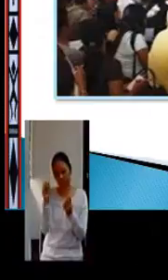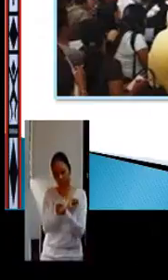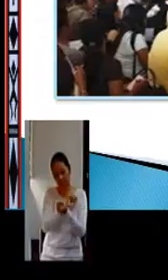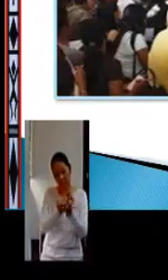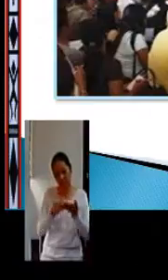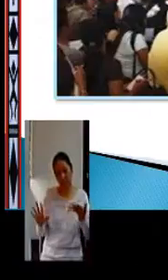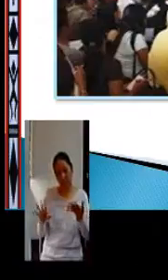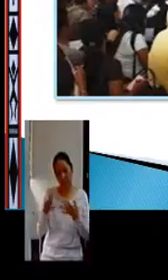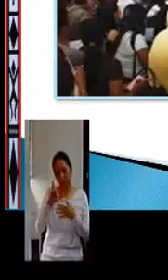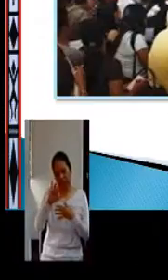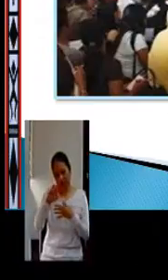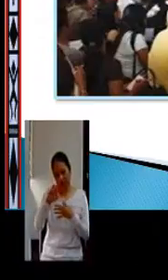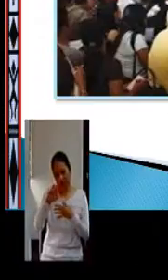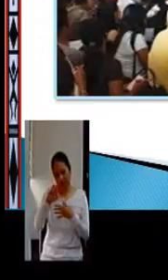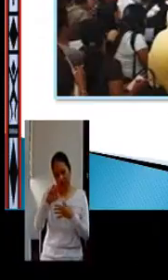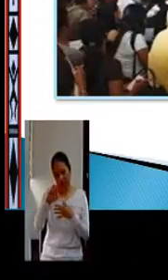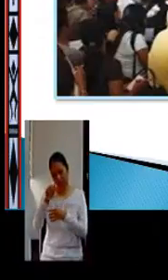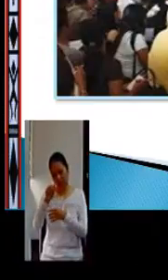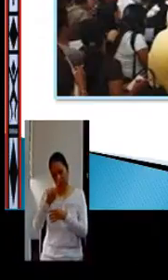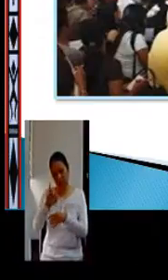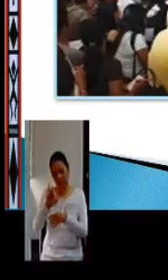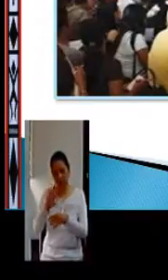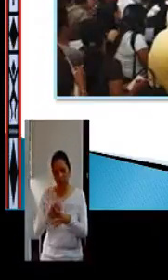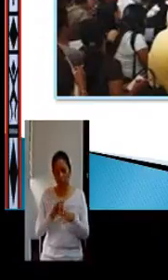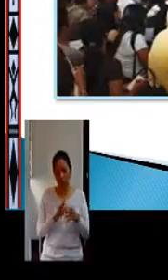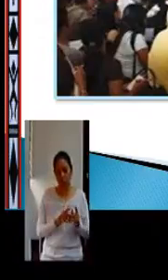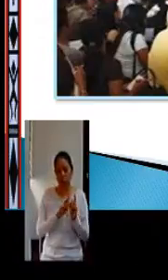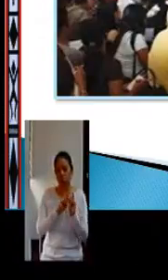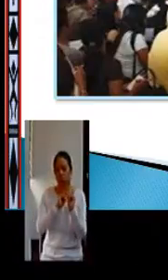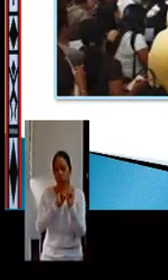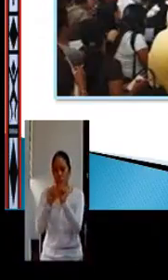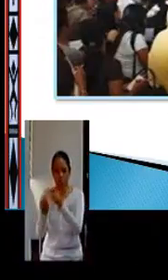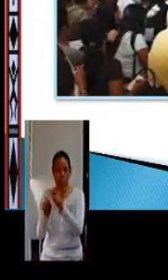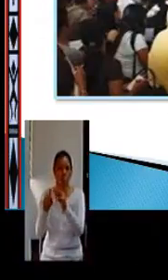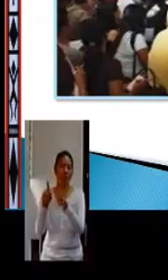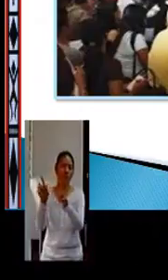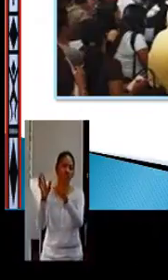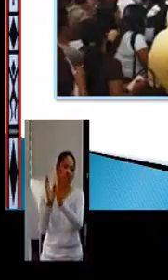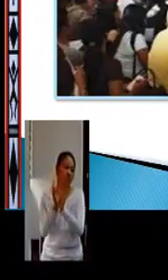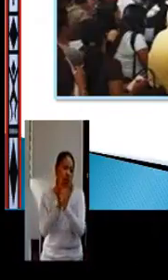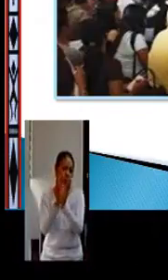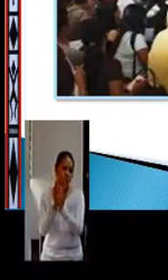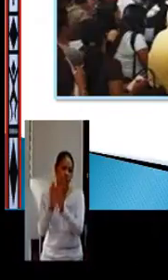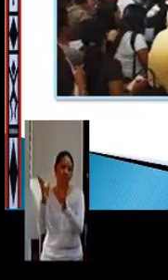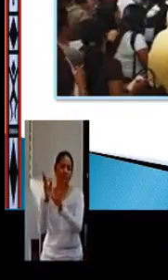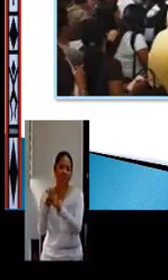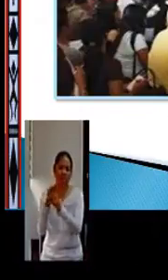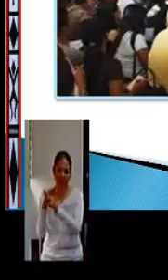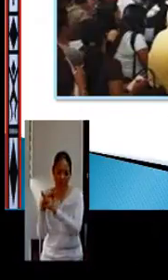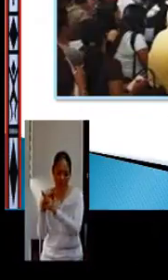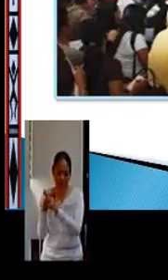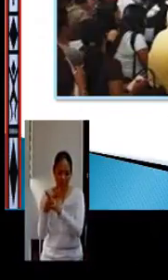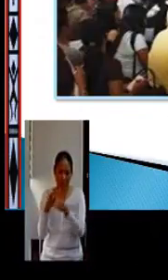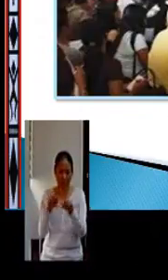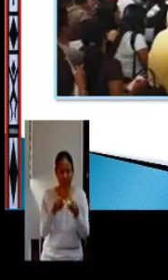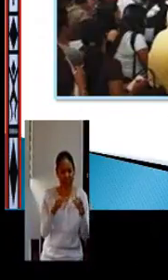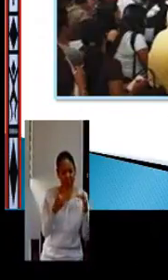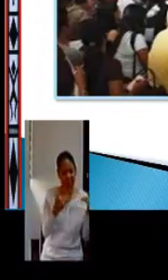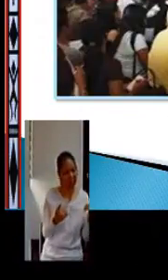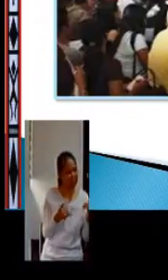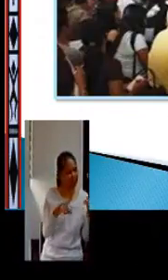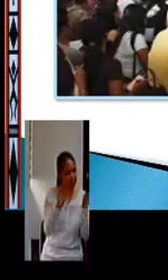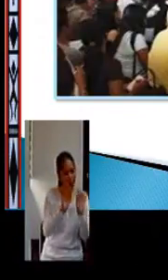some calamities, we go as a community and repair it. Unfortunately, that spirit is not living anymore